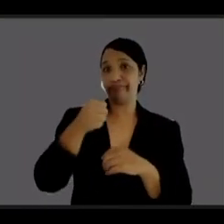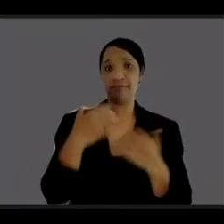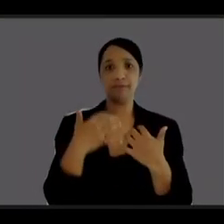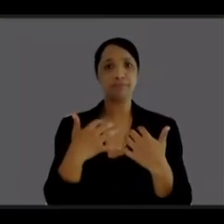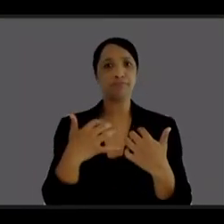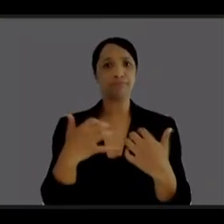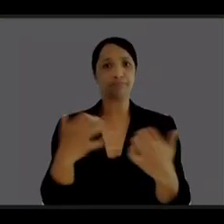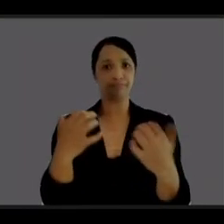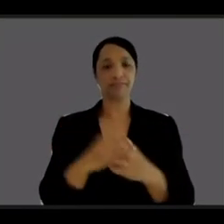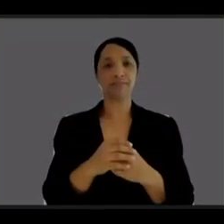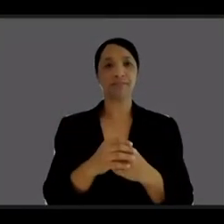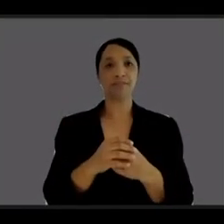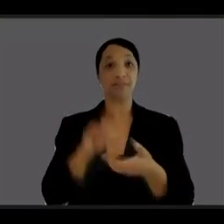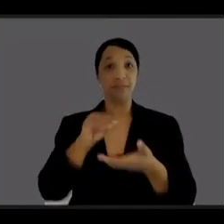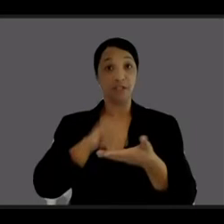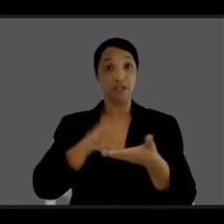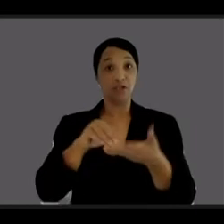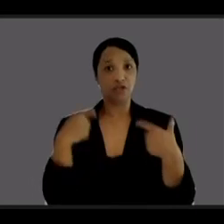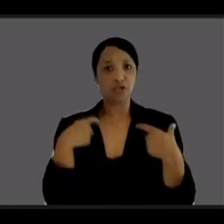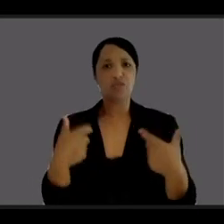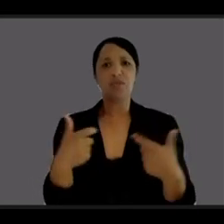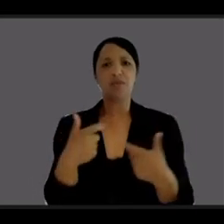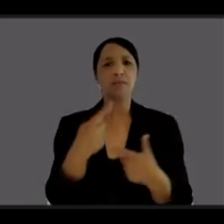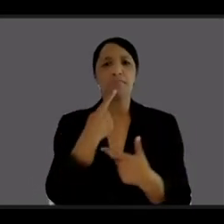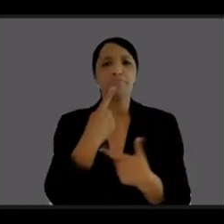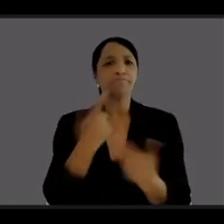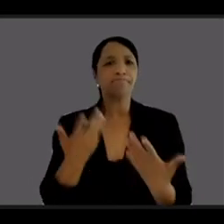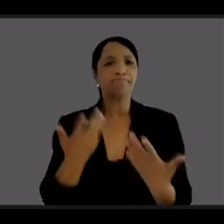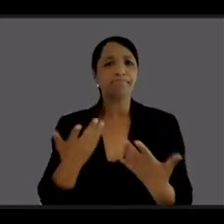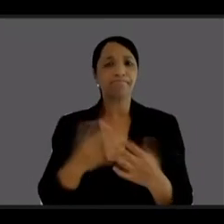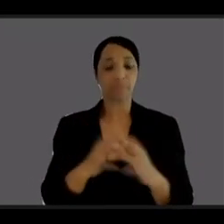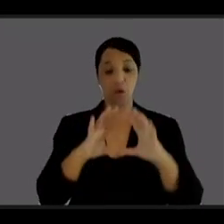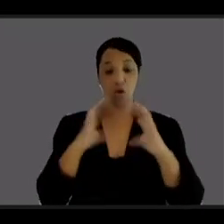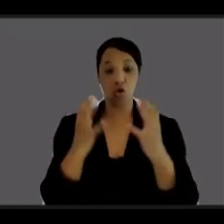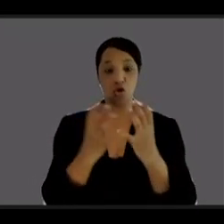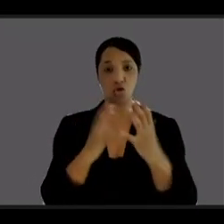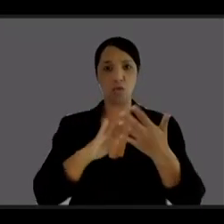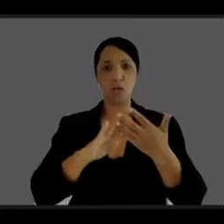the challenge confronting the global community in reaching the